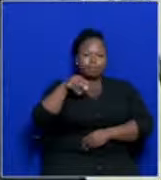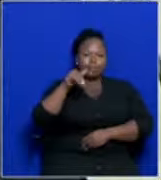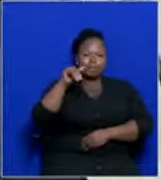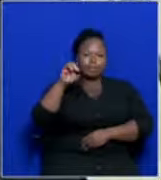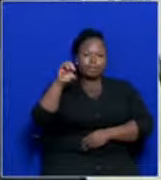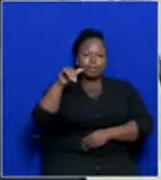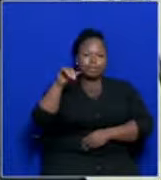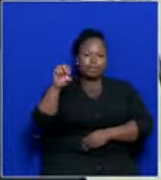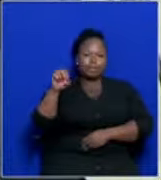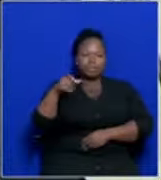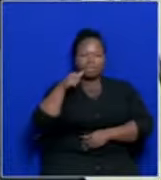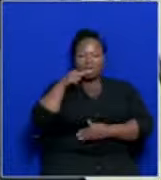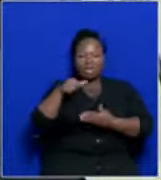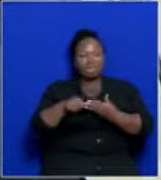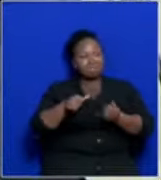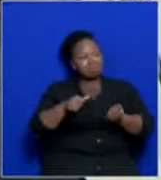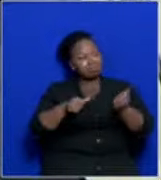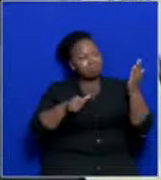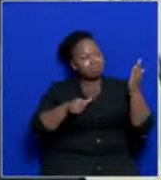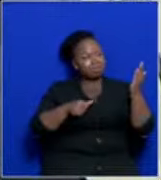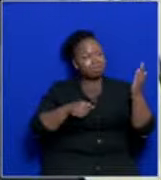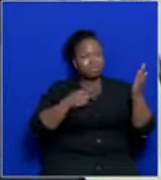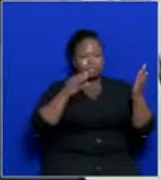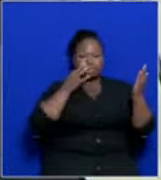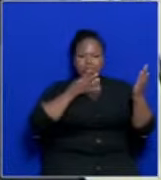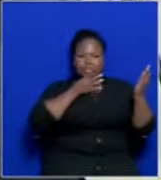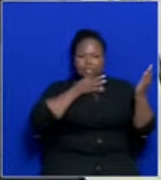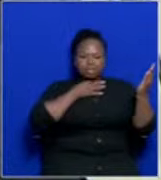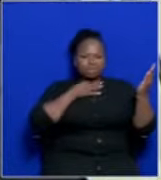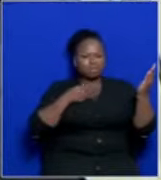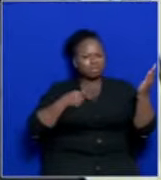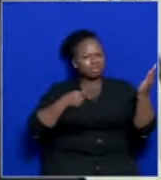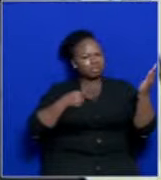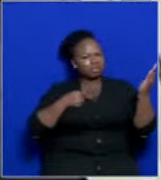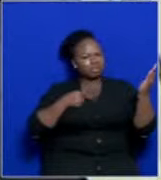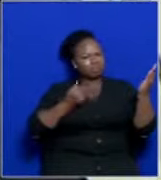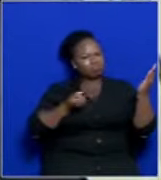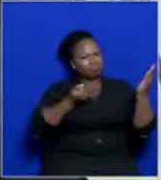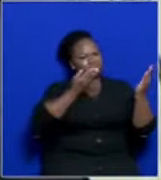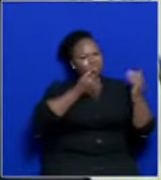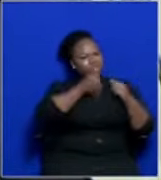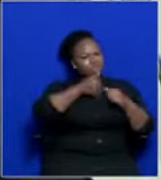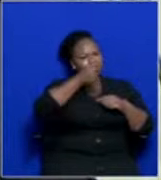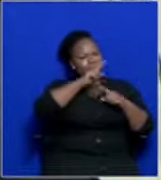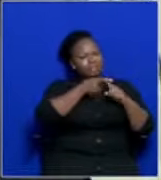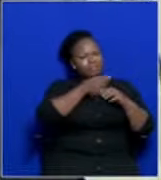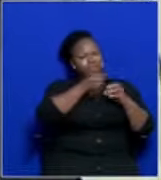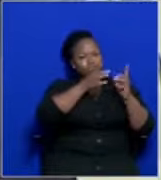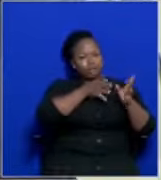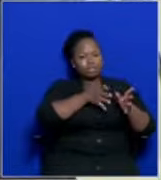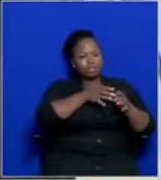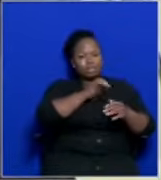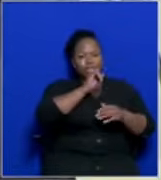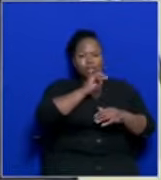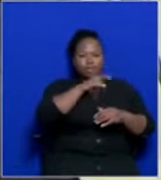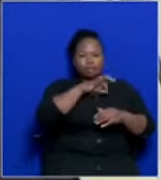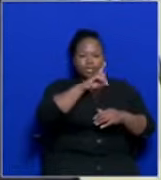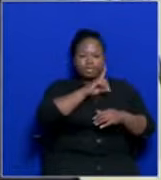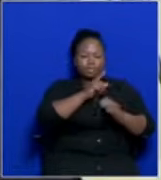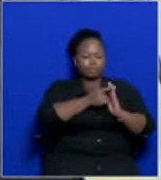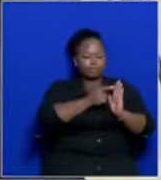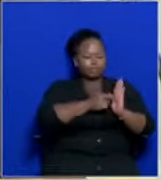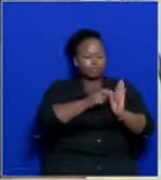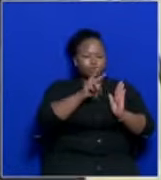commission that he had addressed to the Executive Director of IP dated 24 January